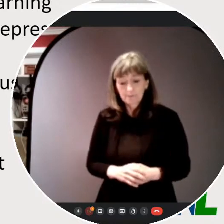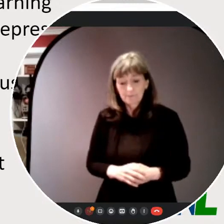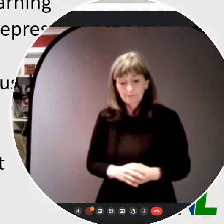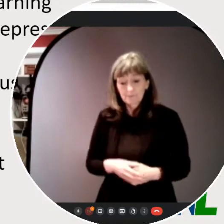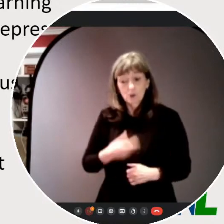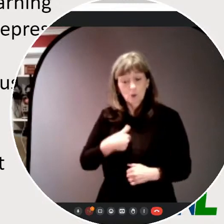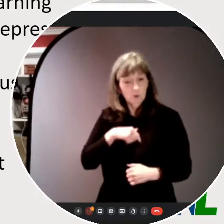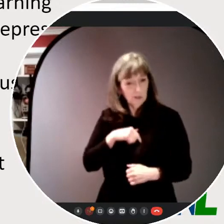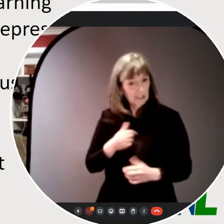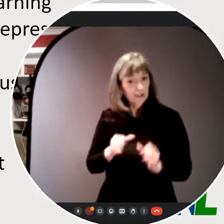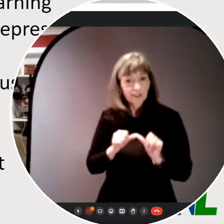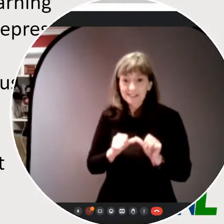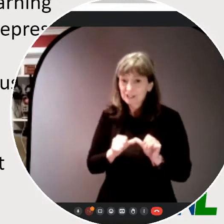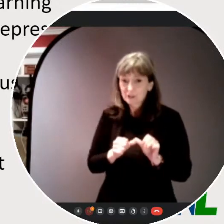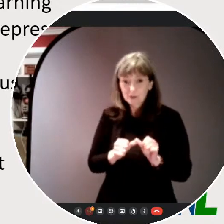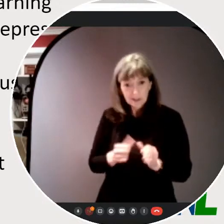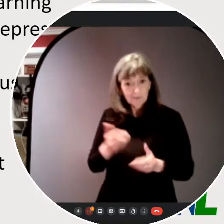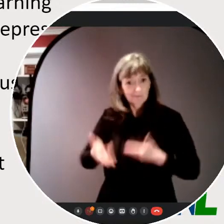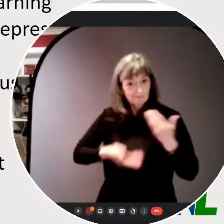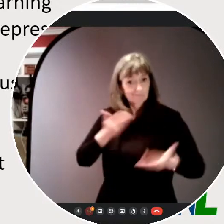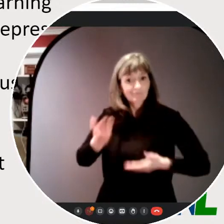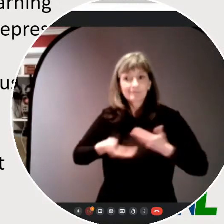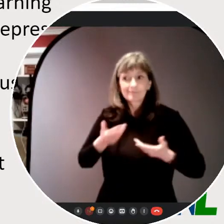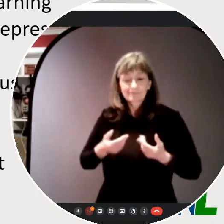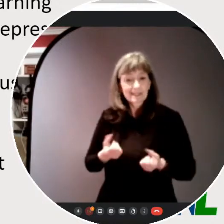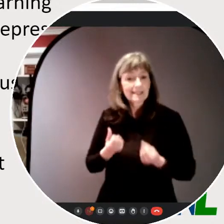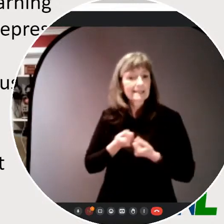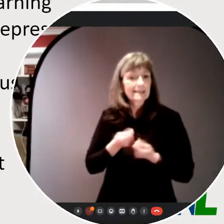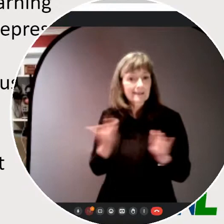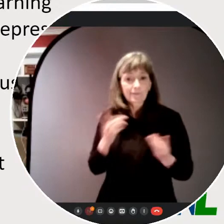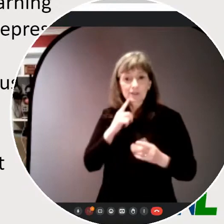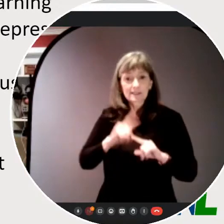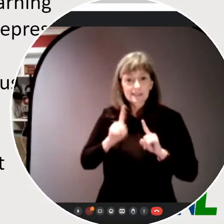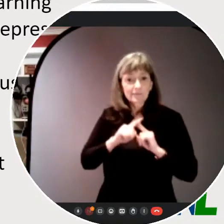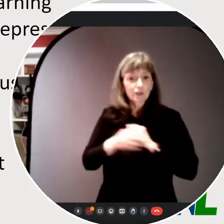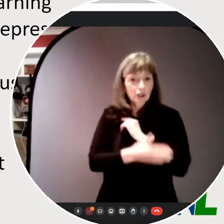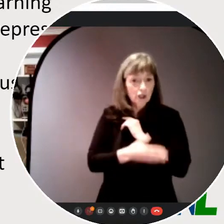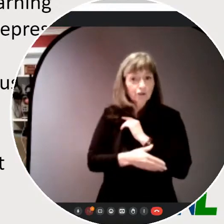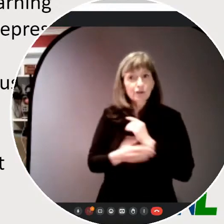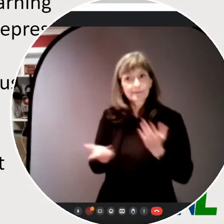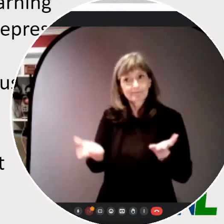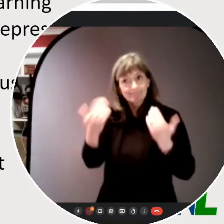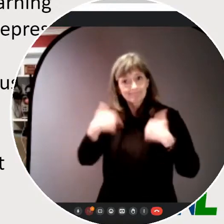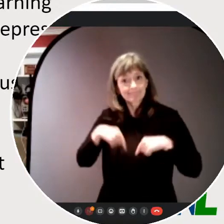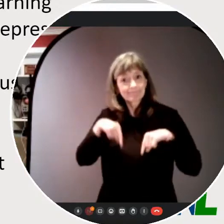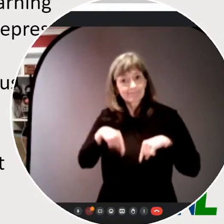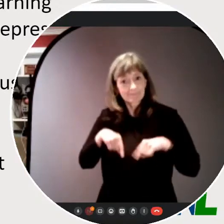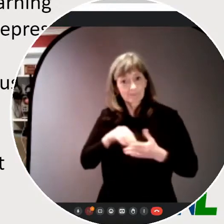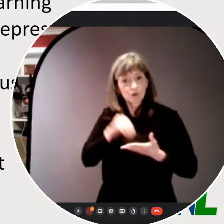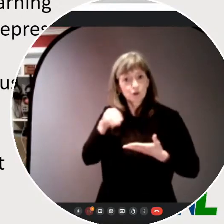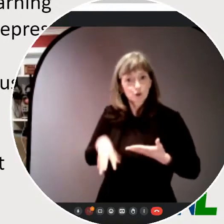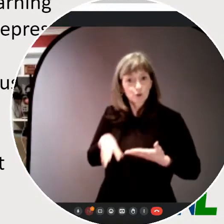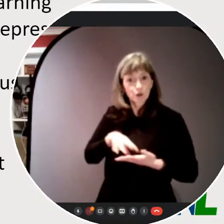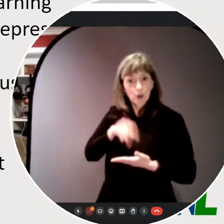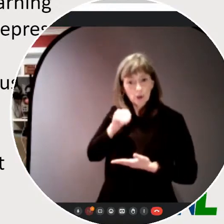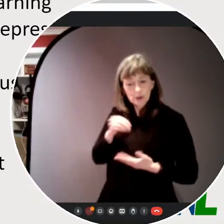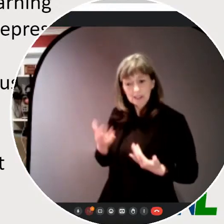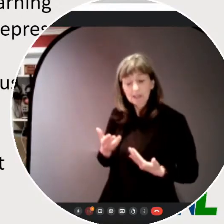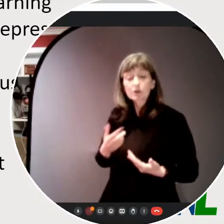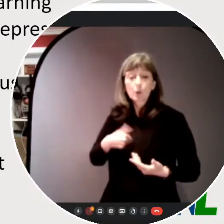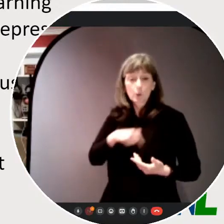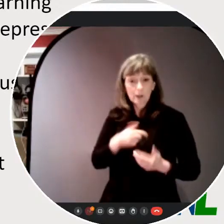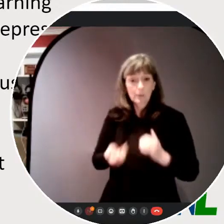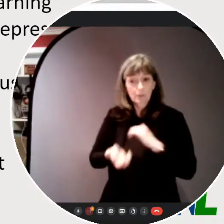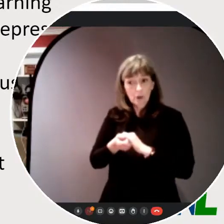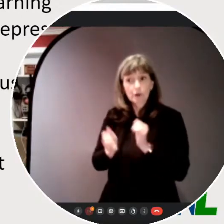welcome a number of students from different countries. We partner with the government in terms of the